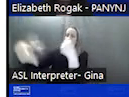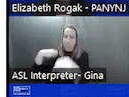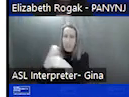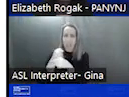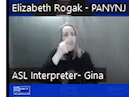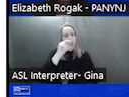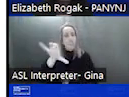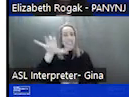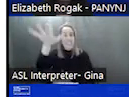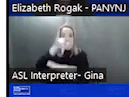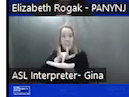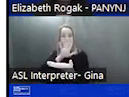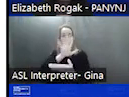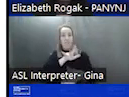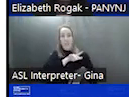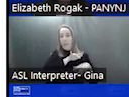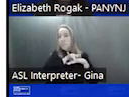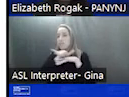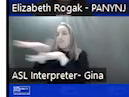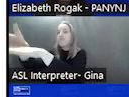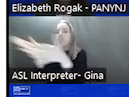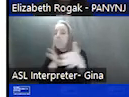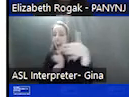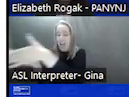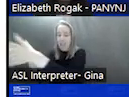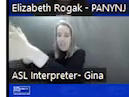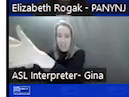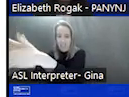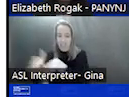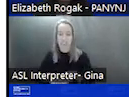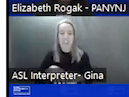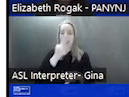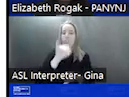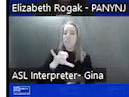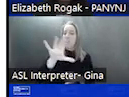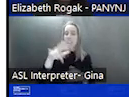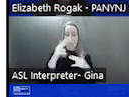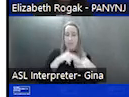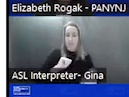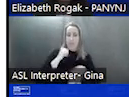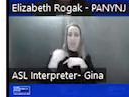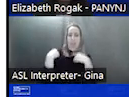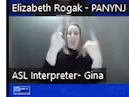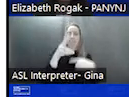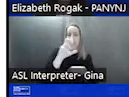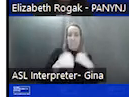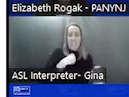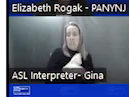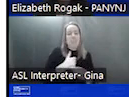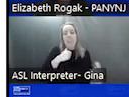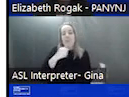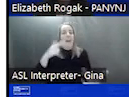been erecting tall glass buildings for about 70 years, and they haven't been mindful of bird migrations. And that